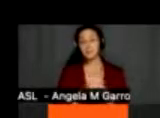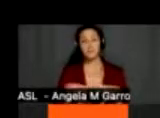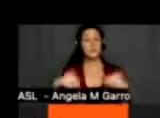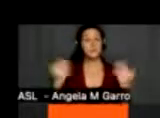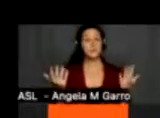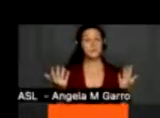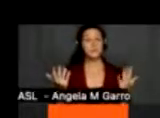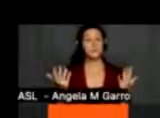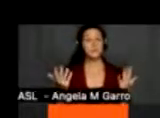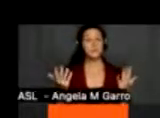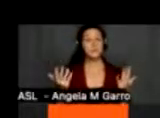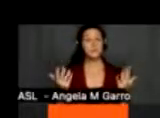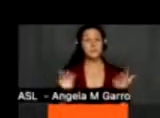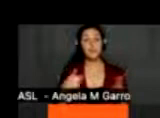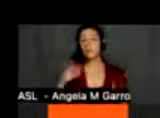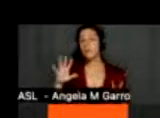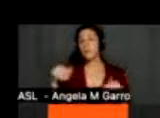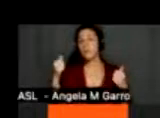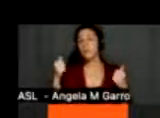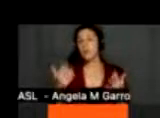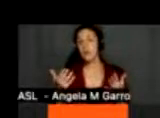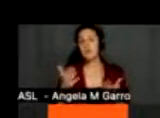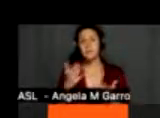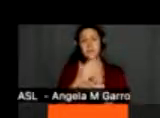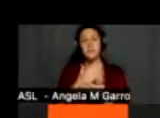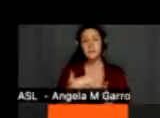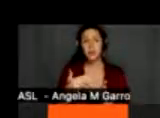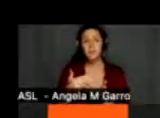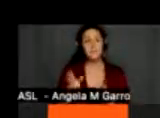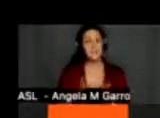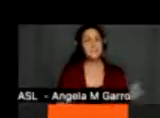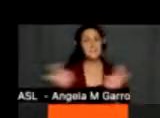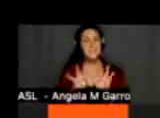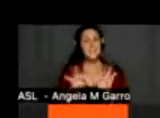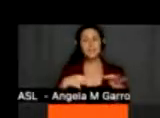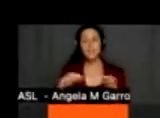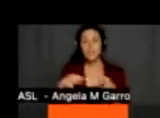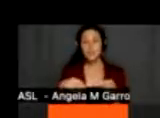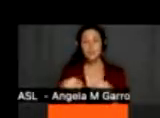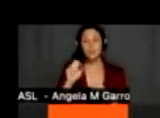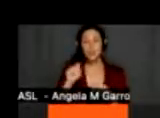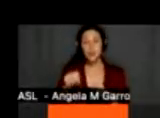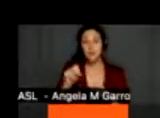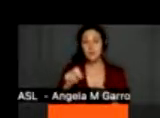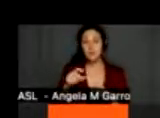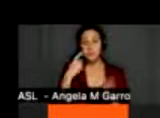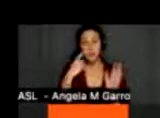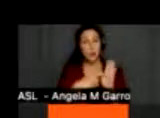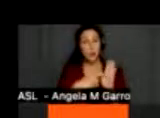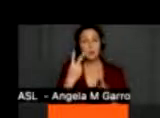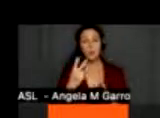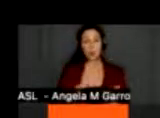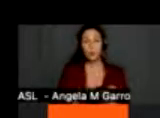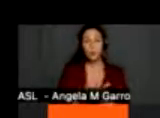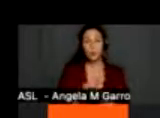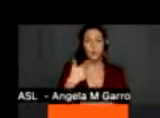So just to provide you with some of the essential details here, you can note the two schools that will be hosting